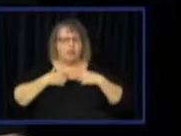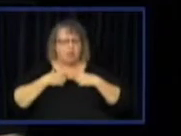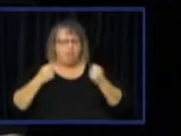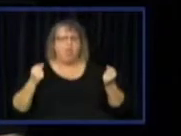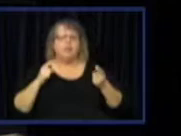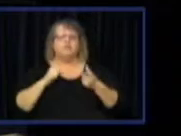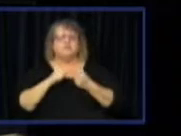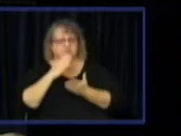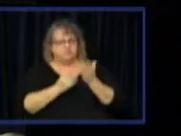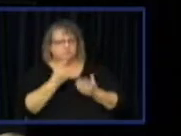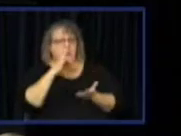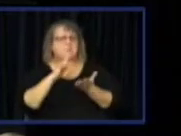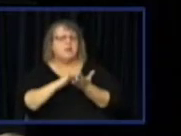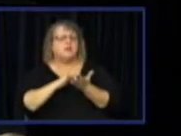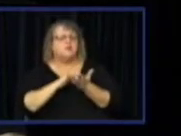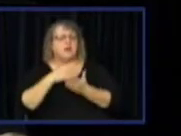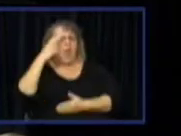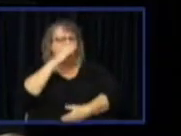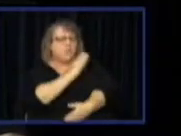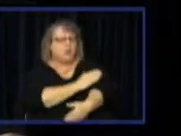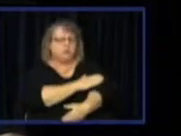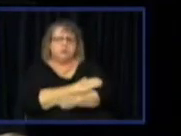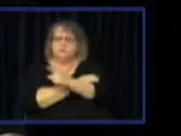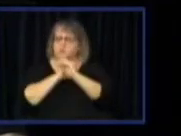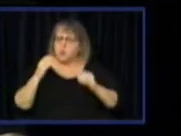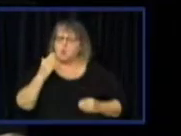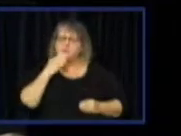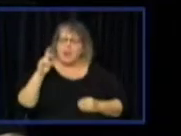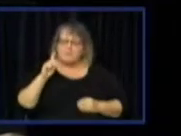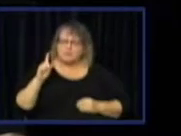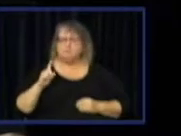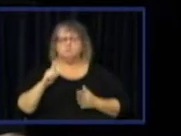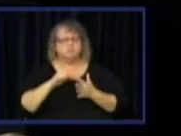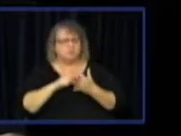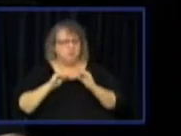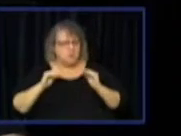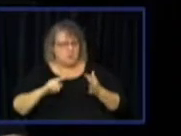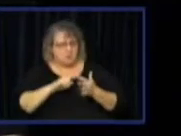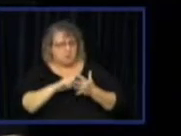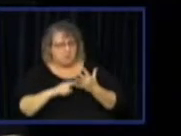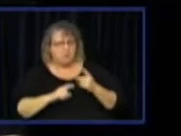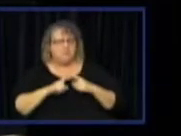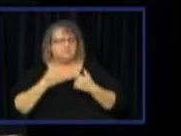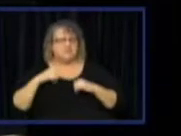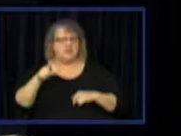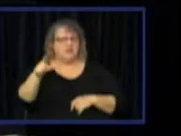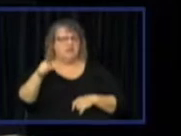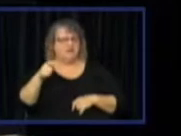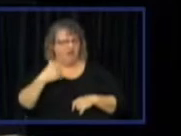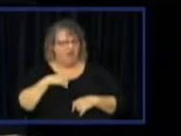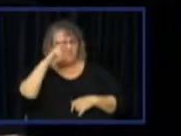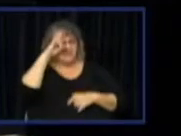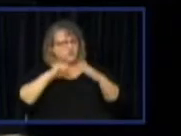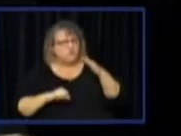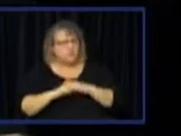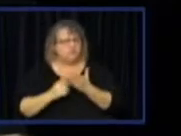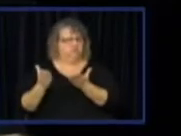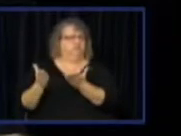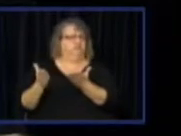might be on blood pressure medication, they don't have diabetes and so on. and yet they still end up having a